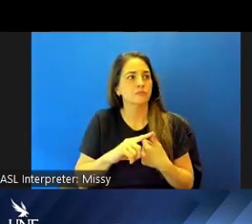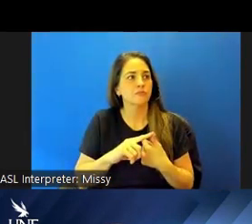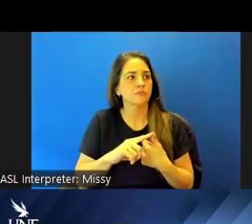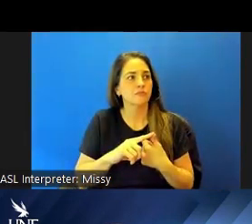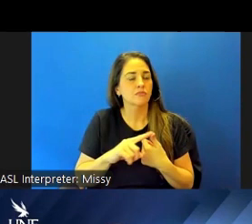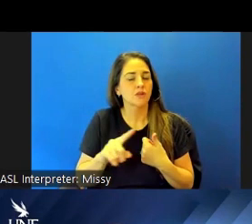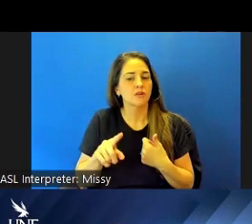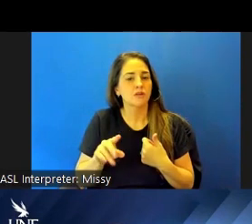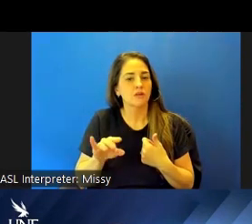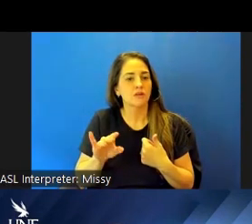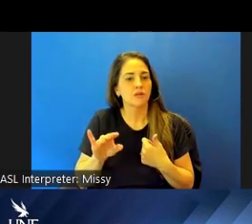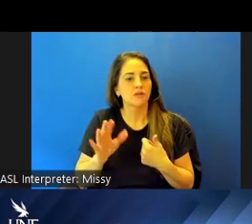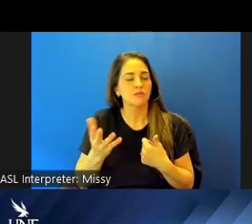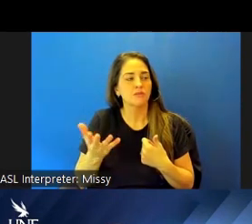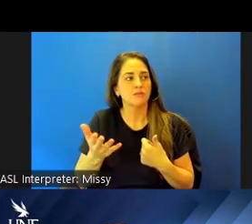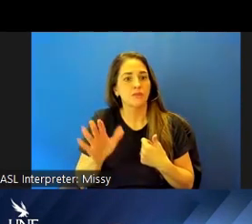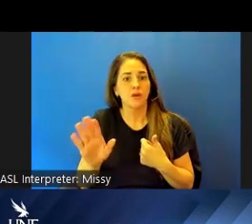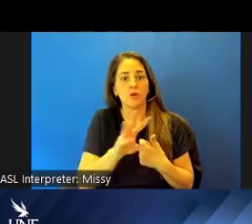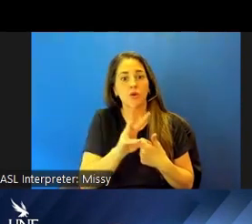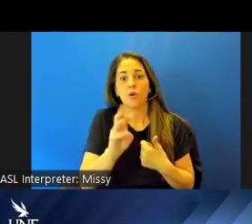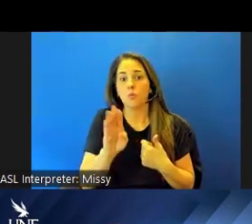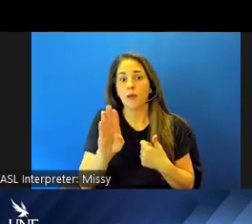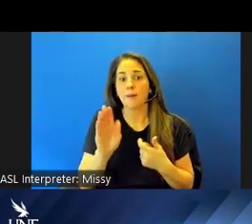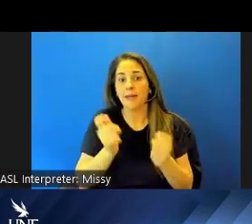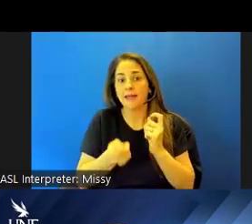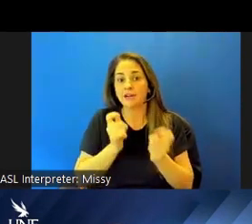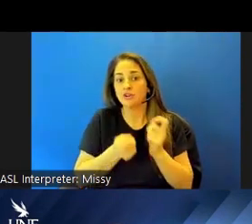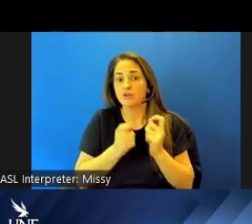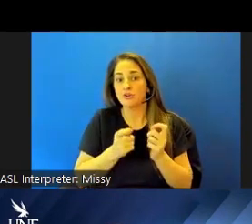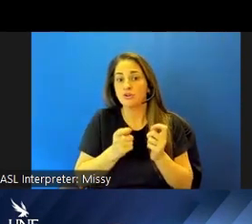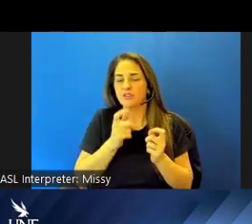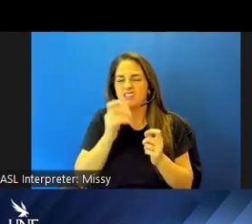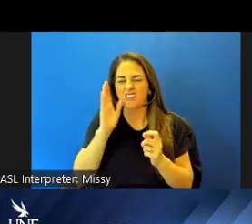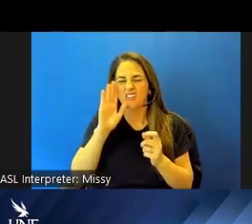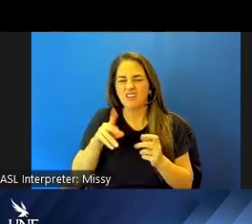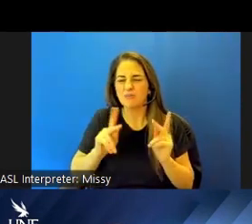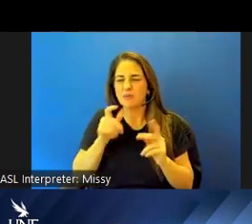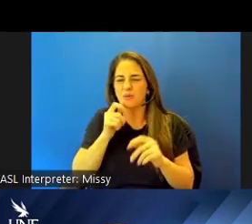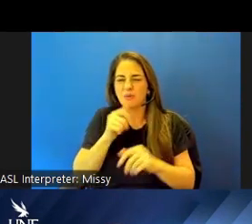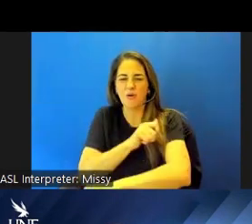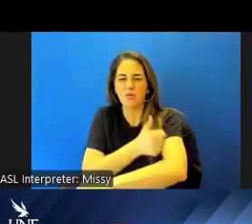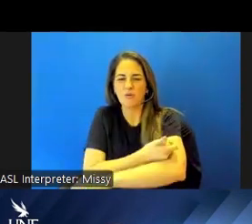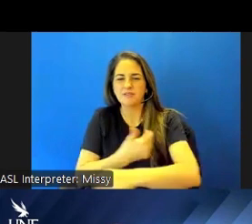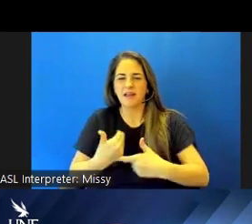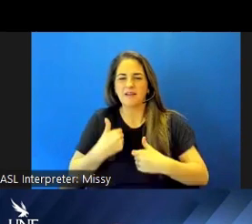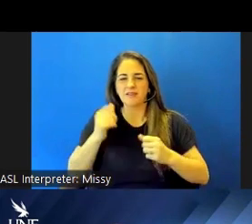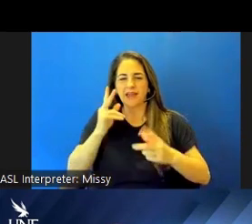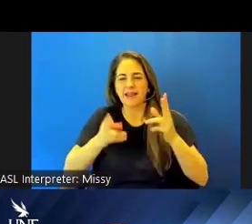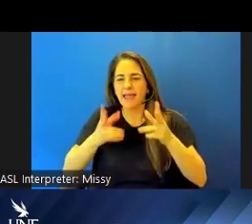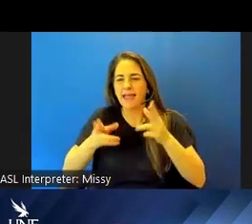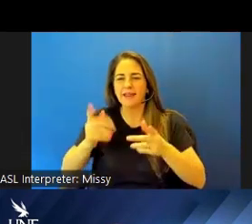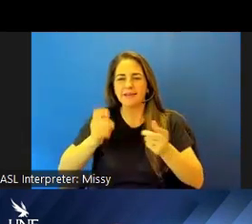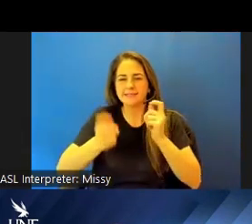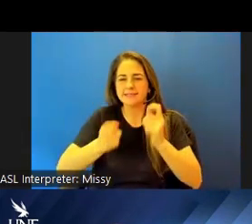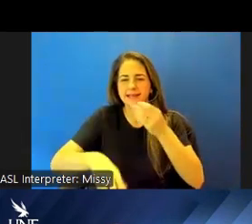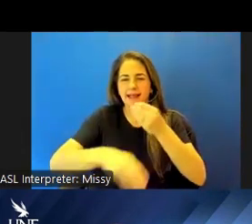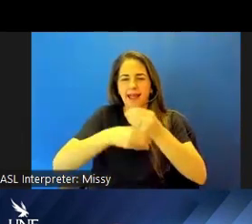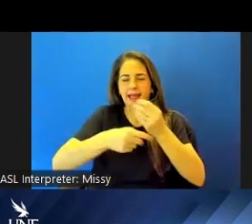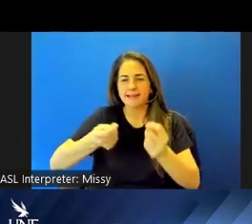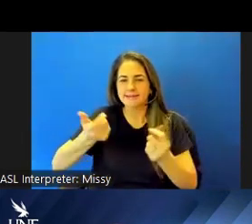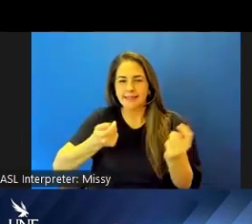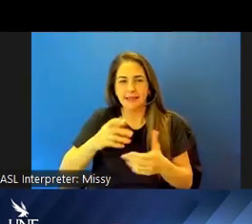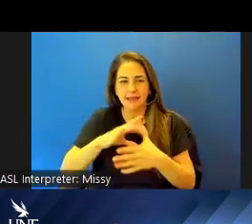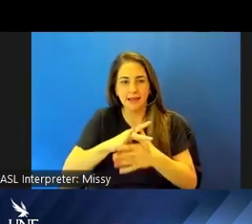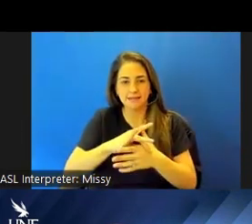are your web editors, so people who are authorized to edit, change, add, or delete